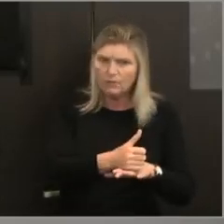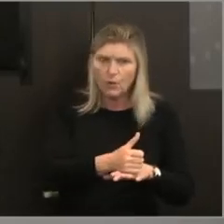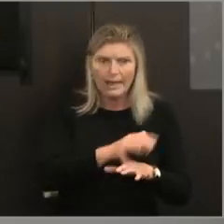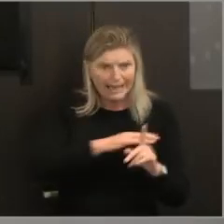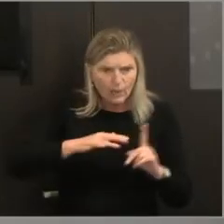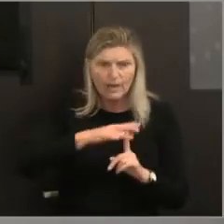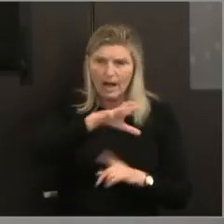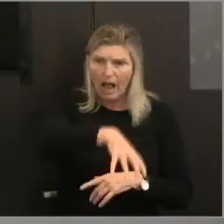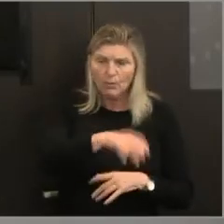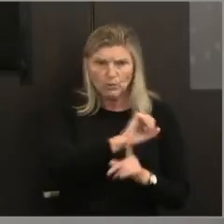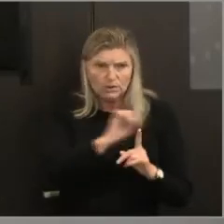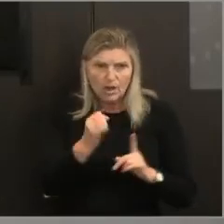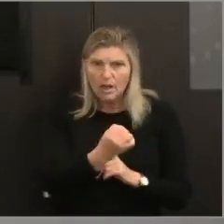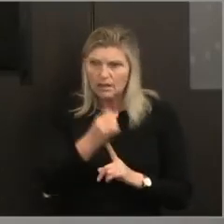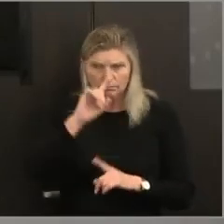was built.